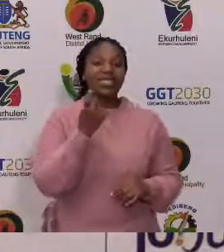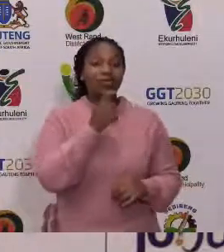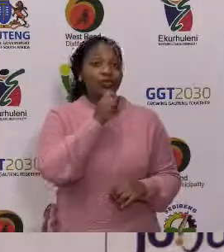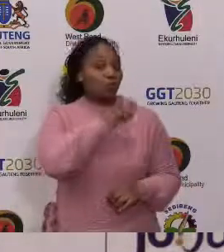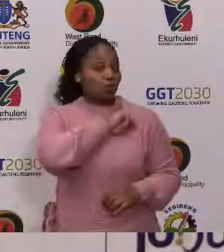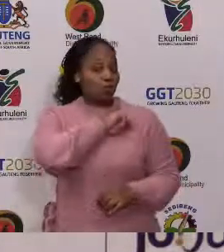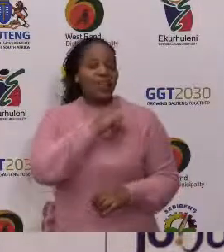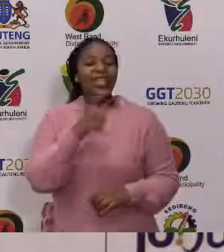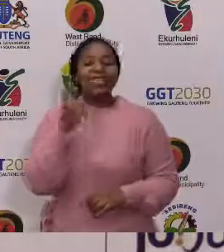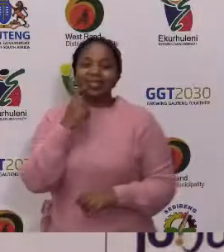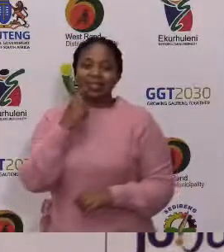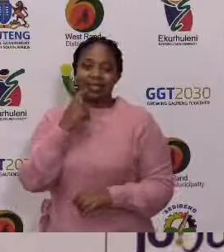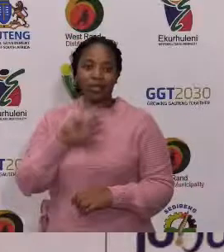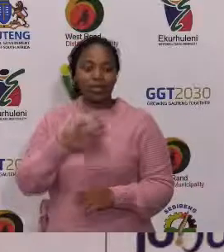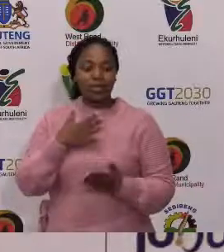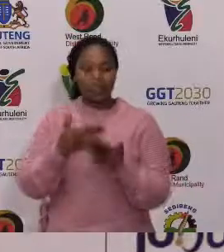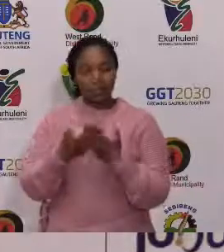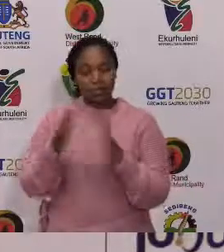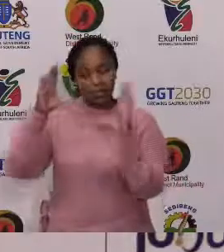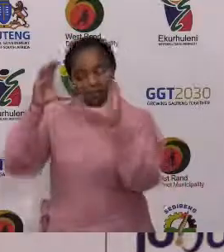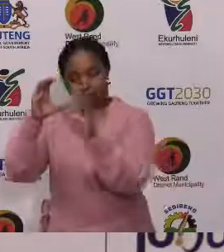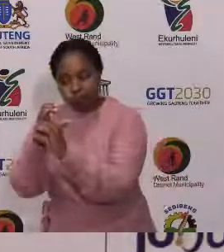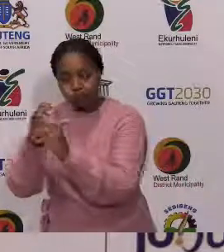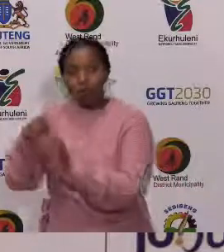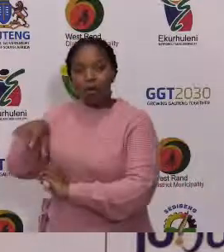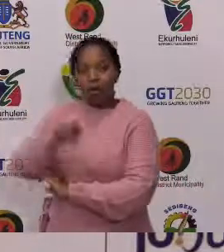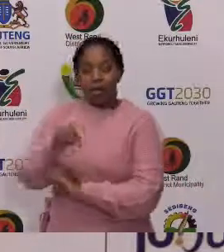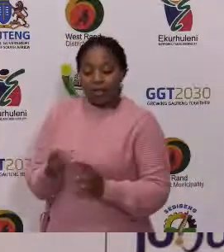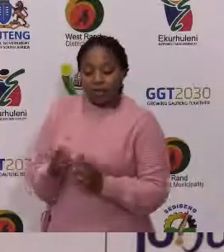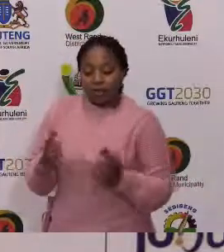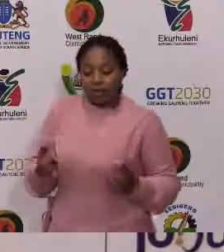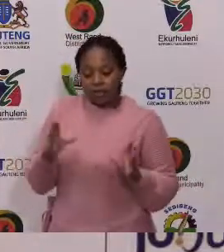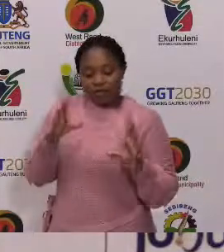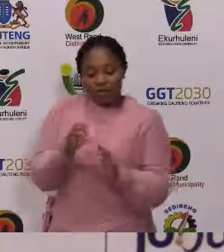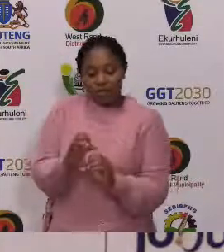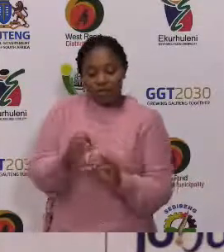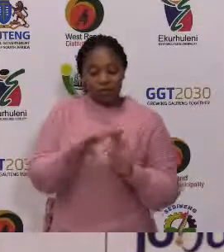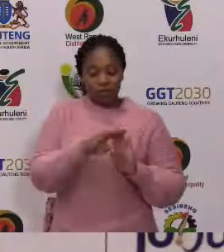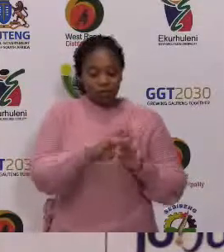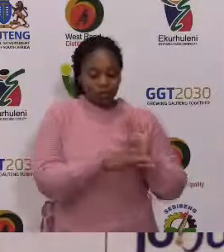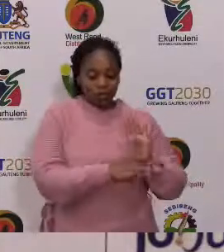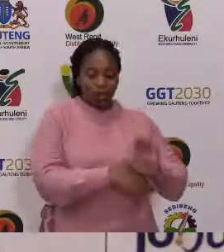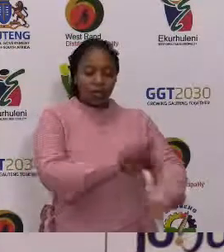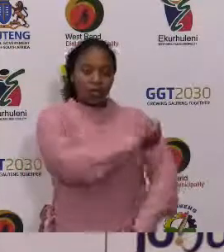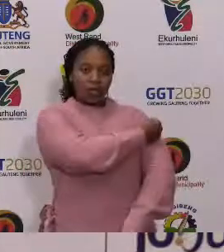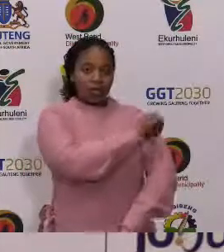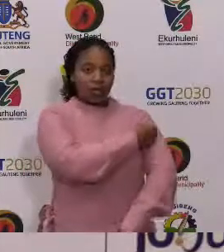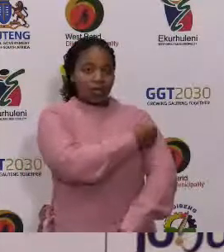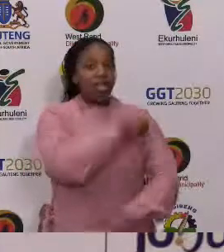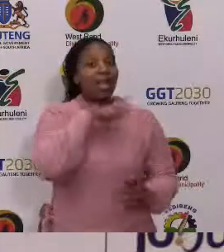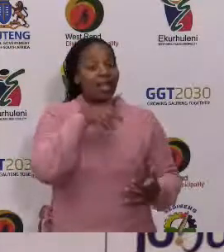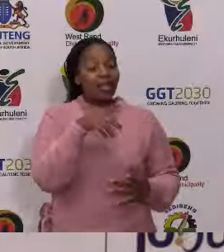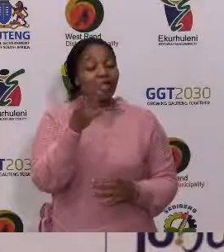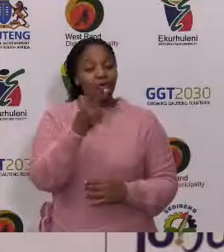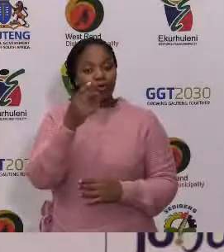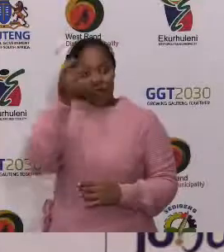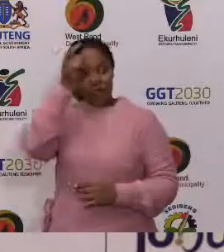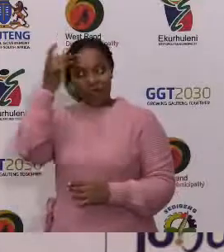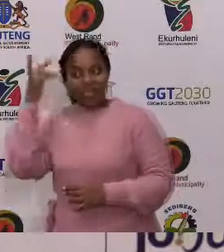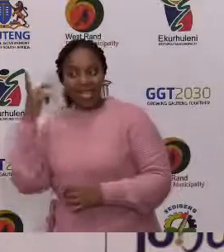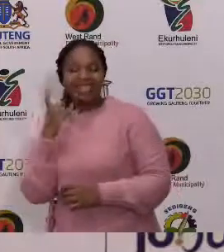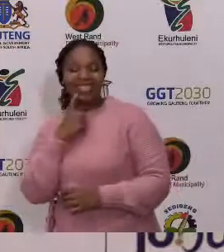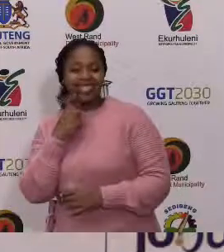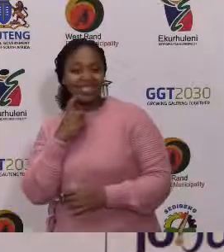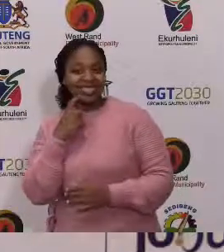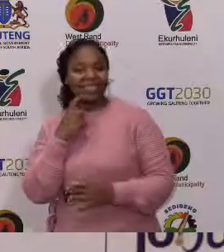all our resources to the vaccination program and forget that we have to test and